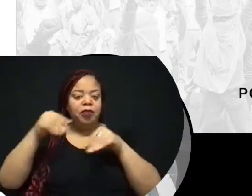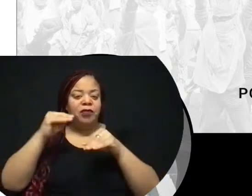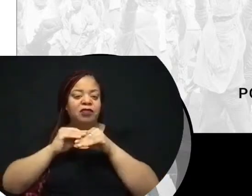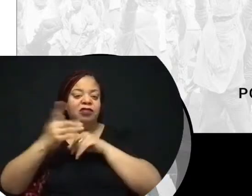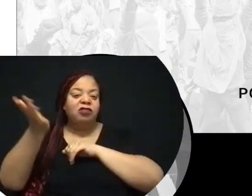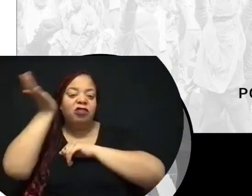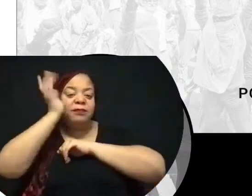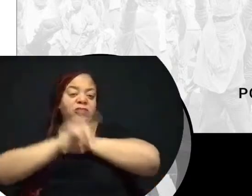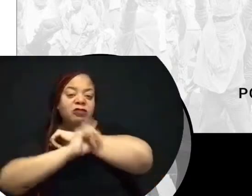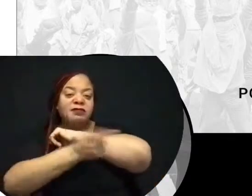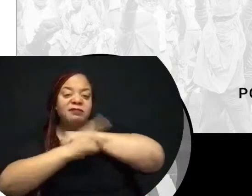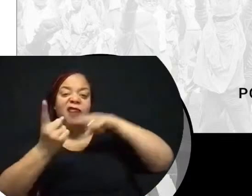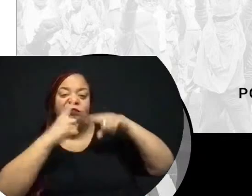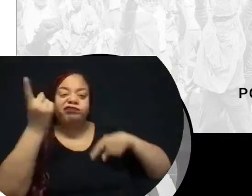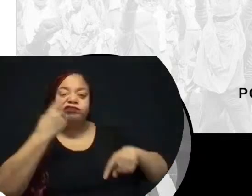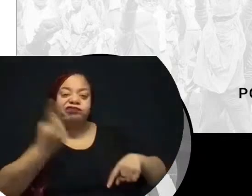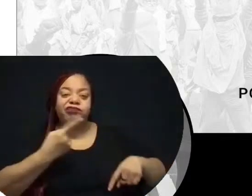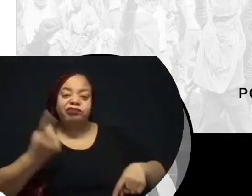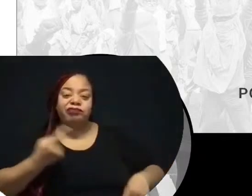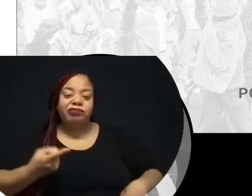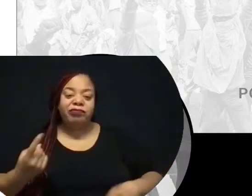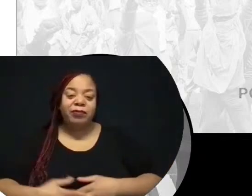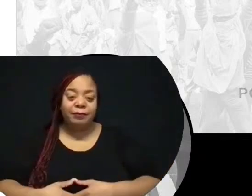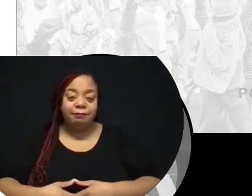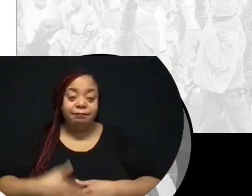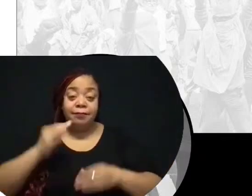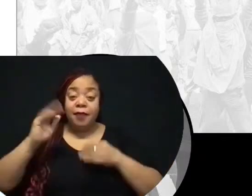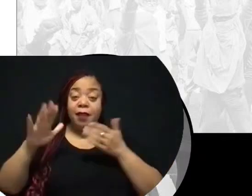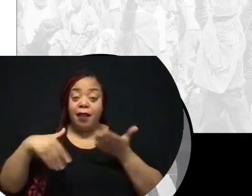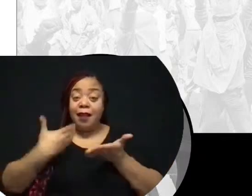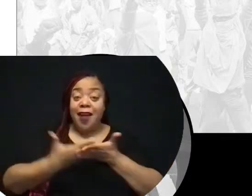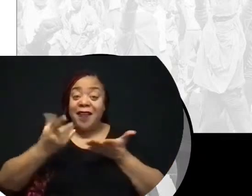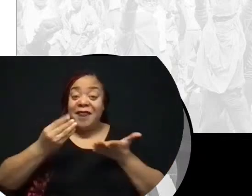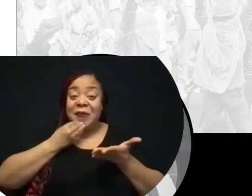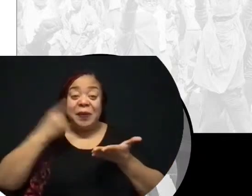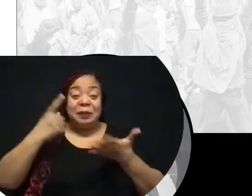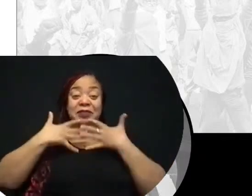considered to be trash, you can be disposed of in the most toxic conditions.